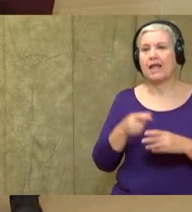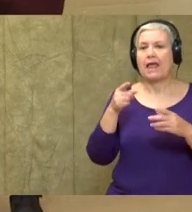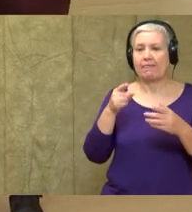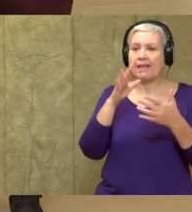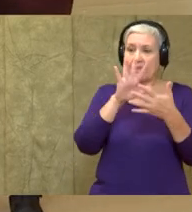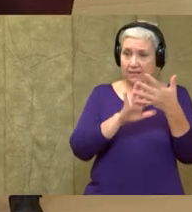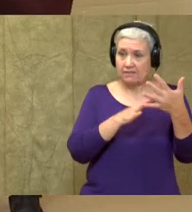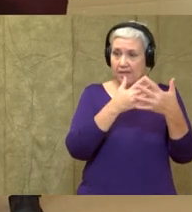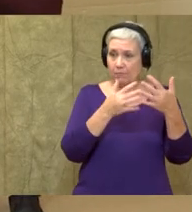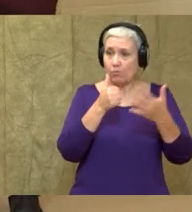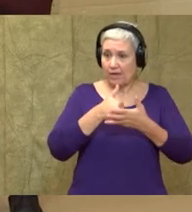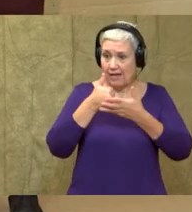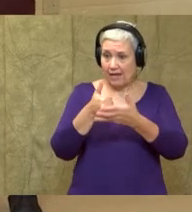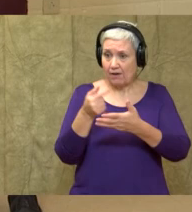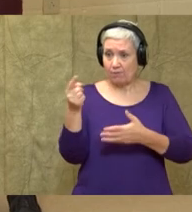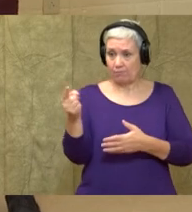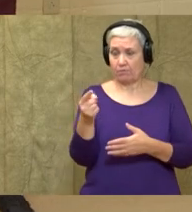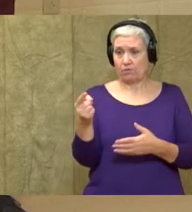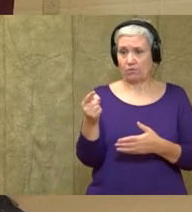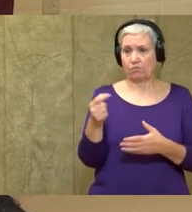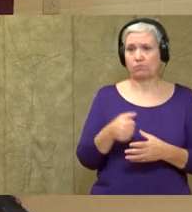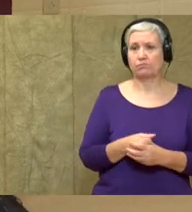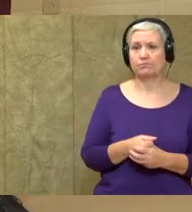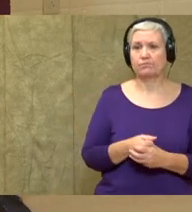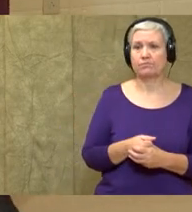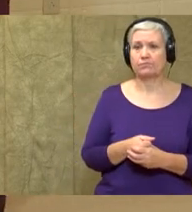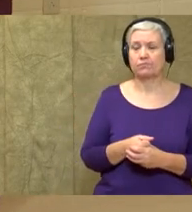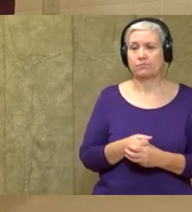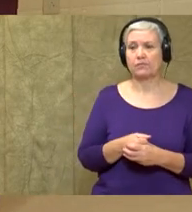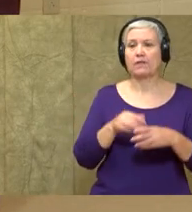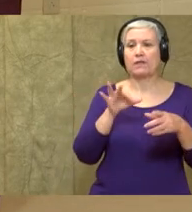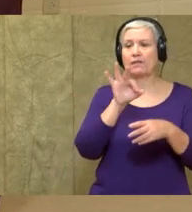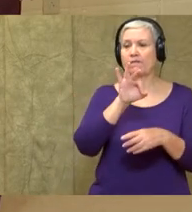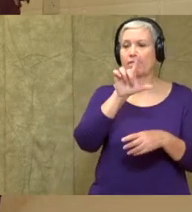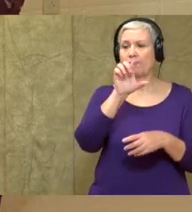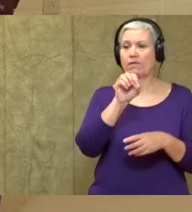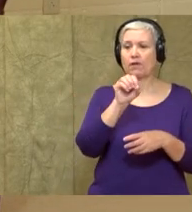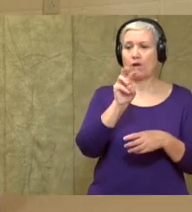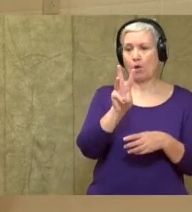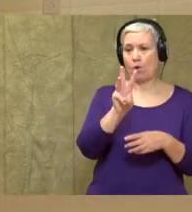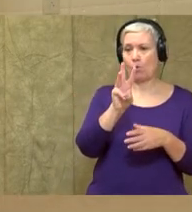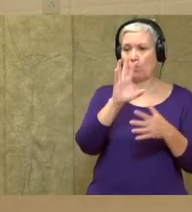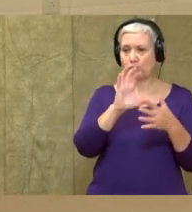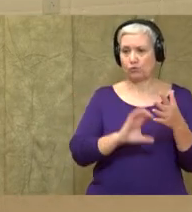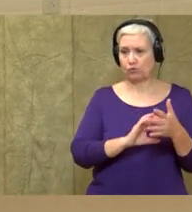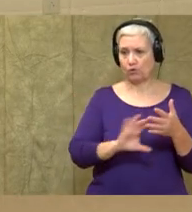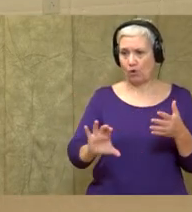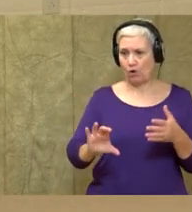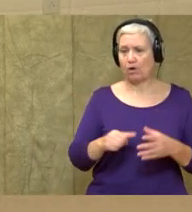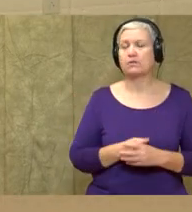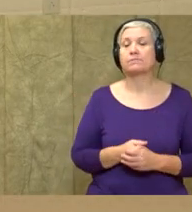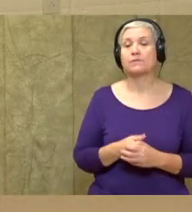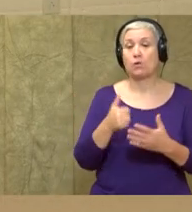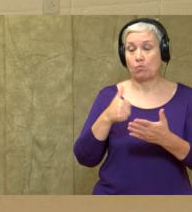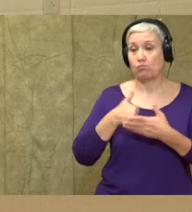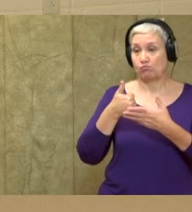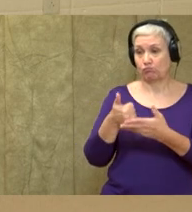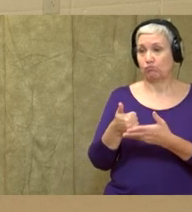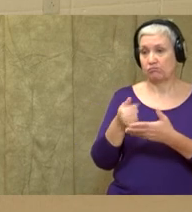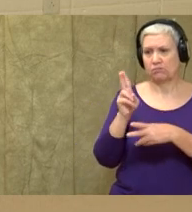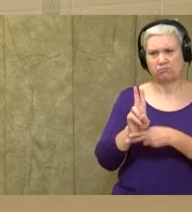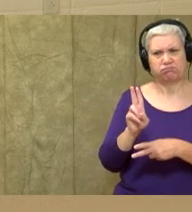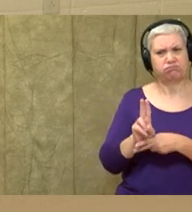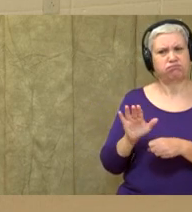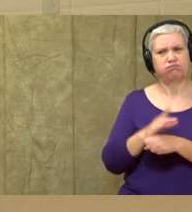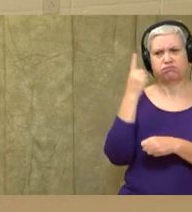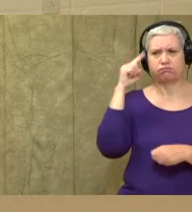useful. This flow chart here I think is even more useful. Again, when we're solving quadratic equations, we've